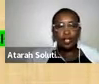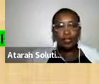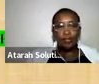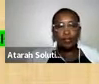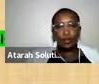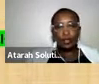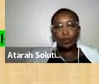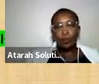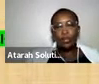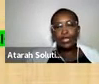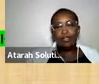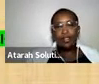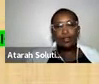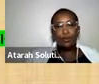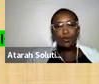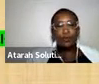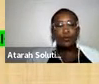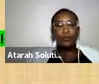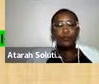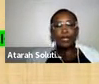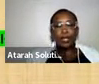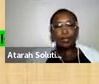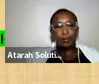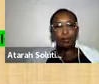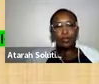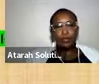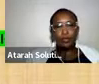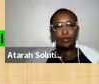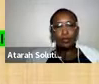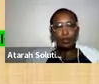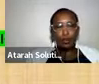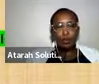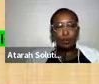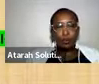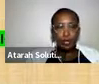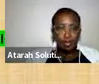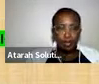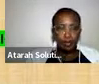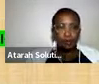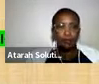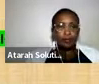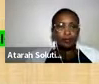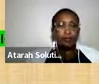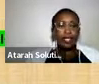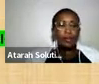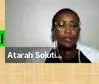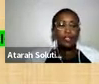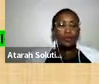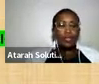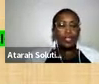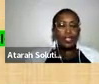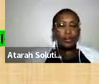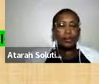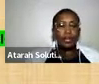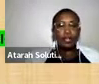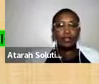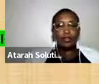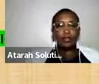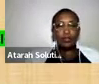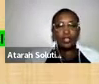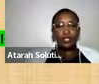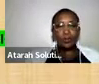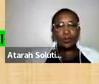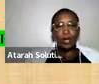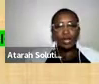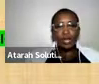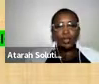for the training for you. This will be delivered through Zoom or Google Meets. And please, you must write a paragraph